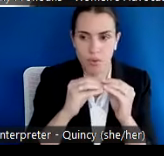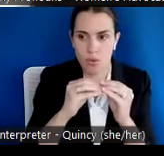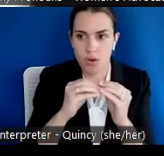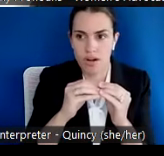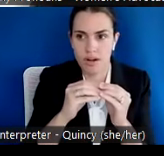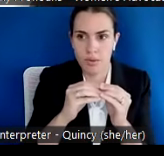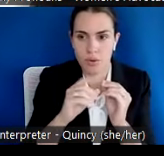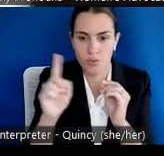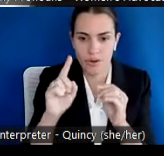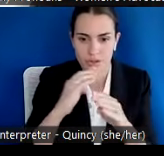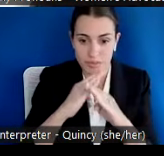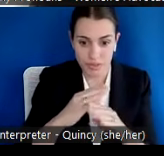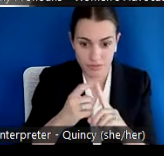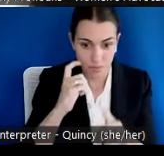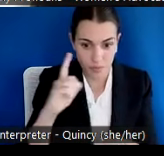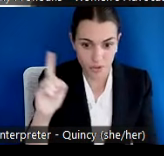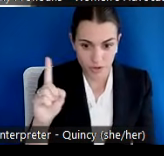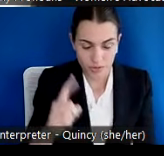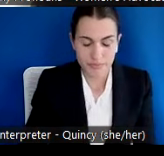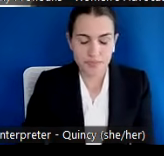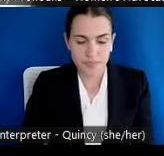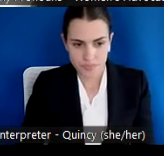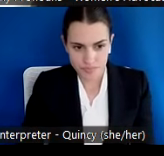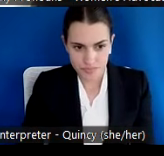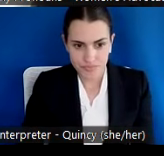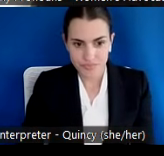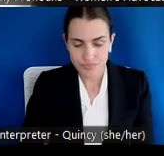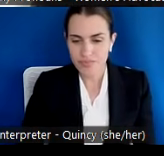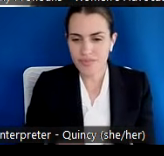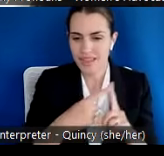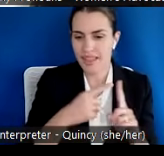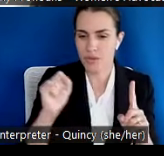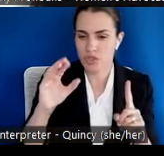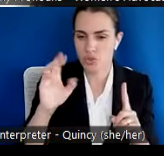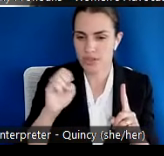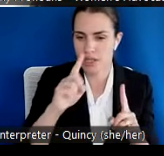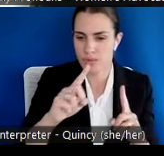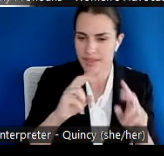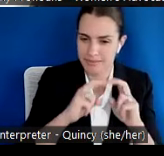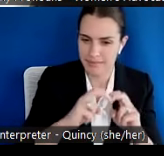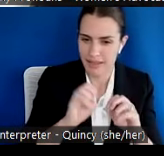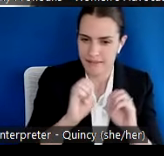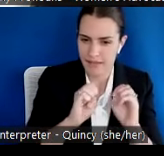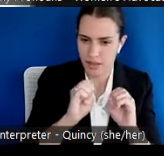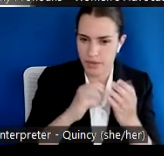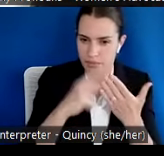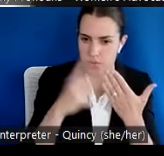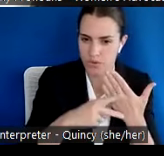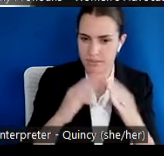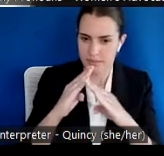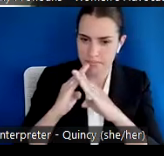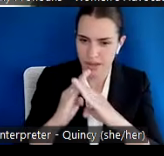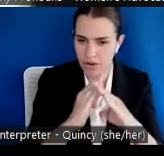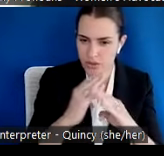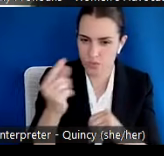from. It was a source that really evaluated programs and assessed what the barriers were.